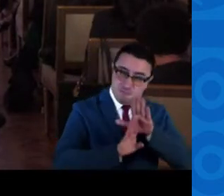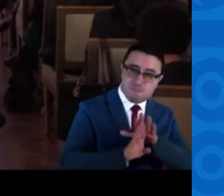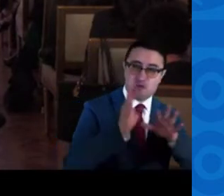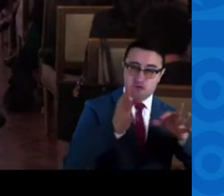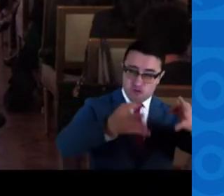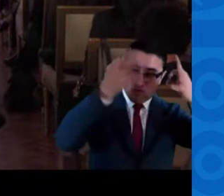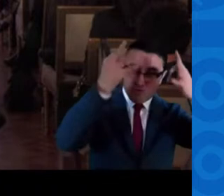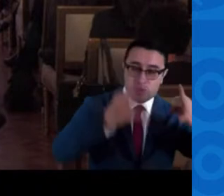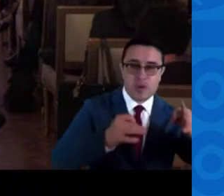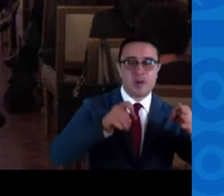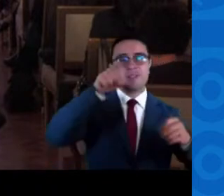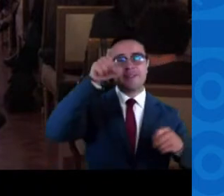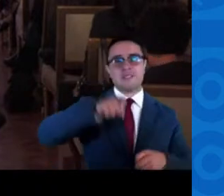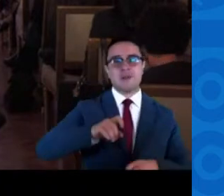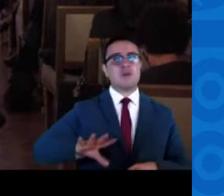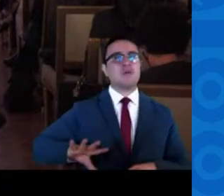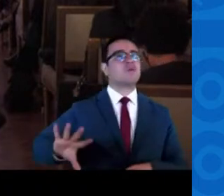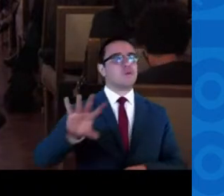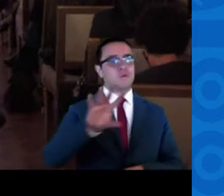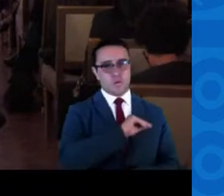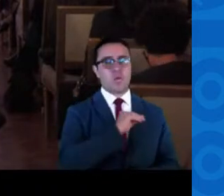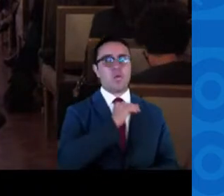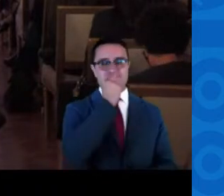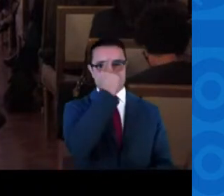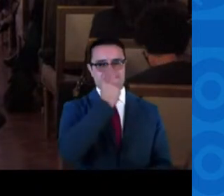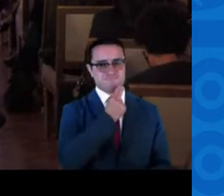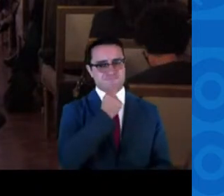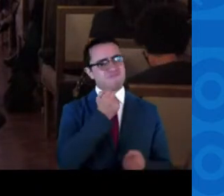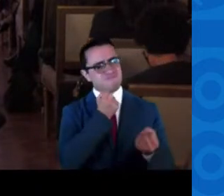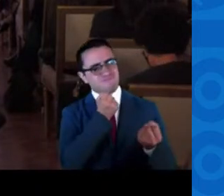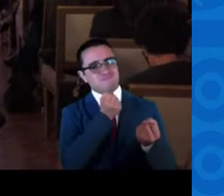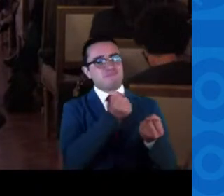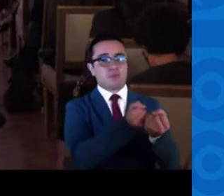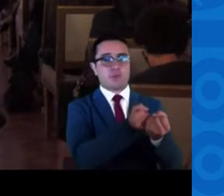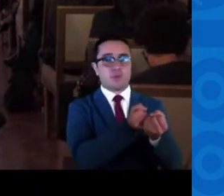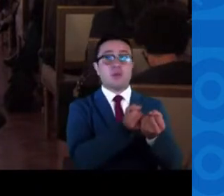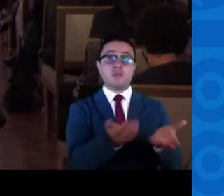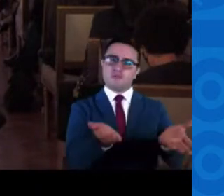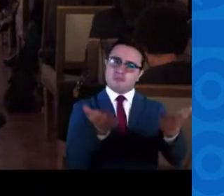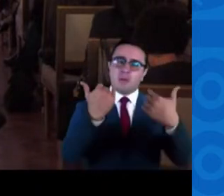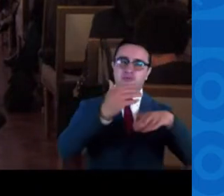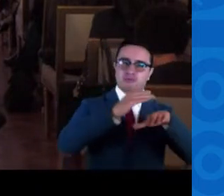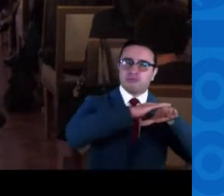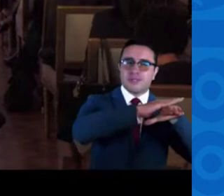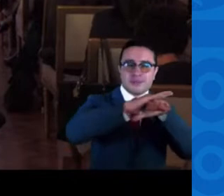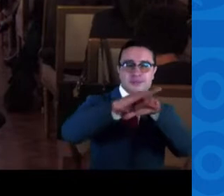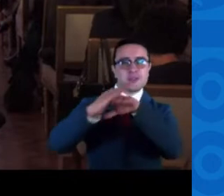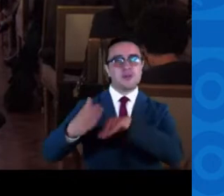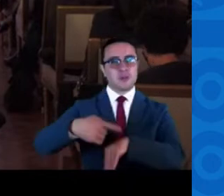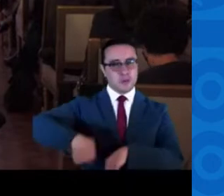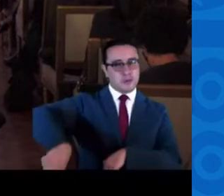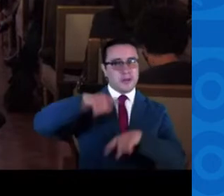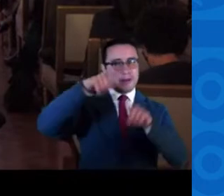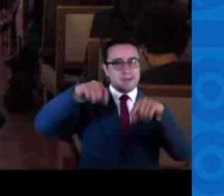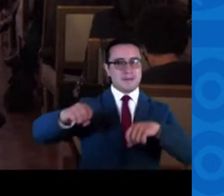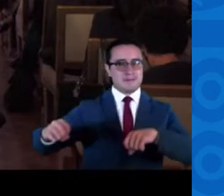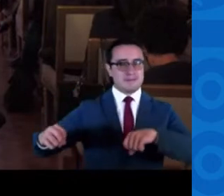to be successful, we need the commitment at every level from all of you. So I invite you